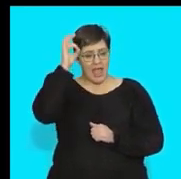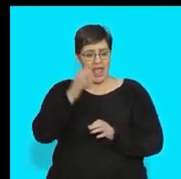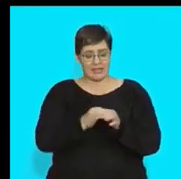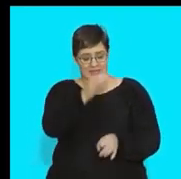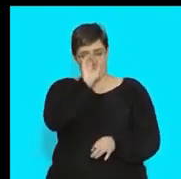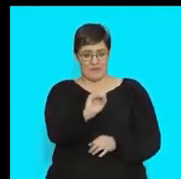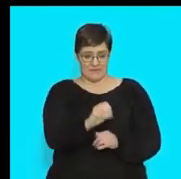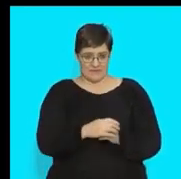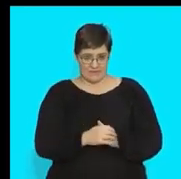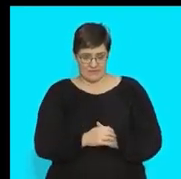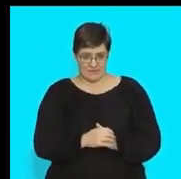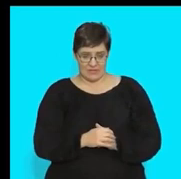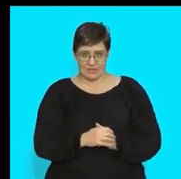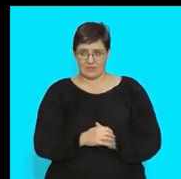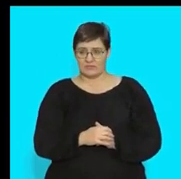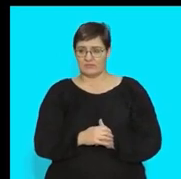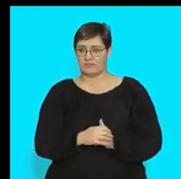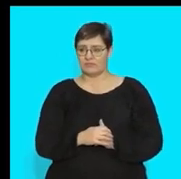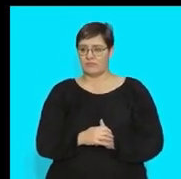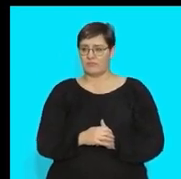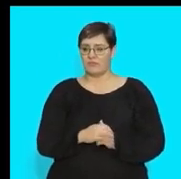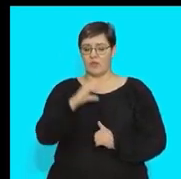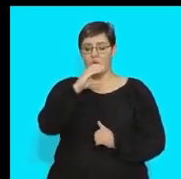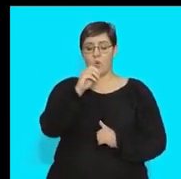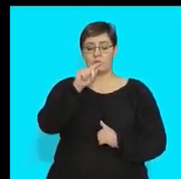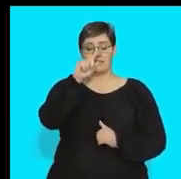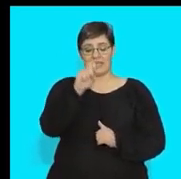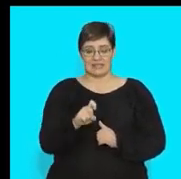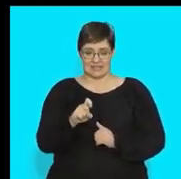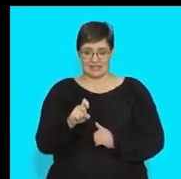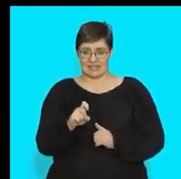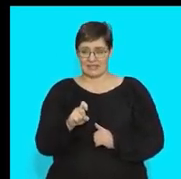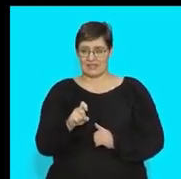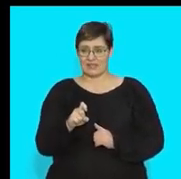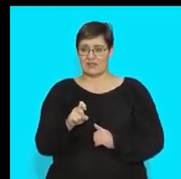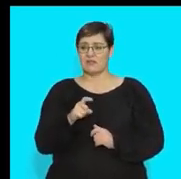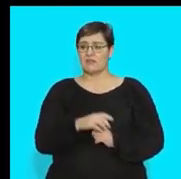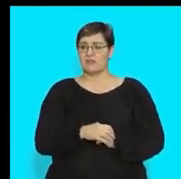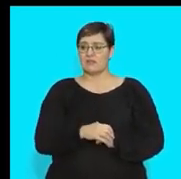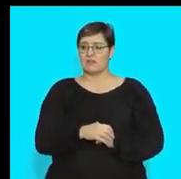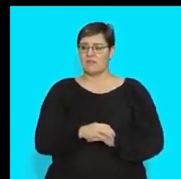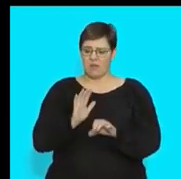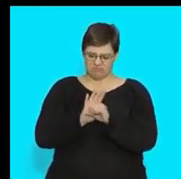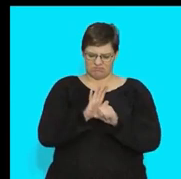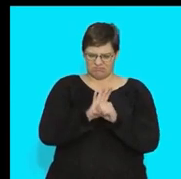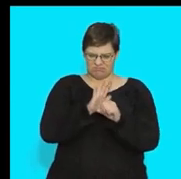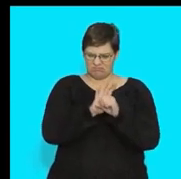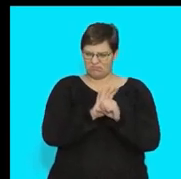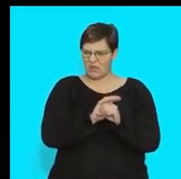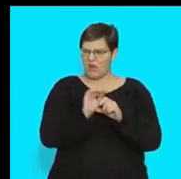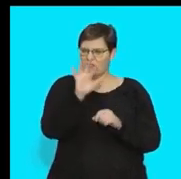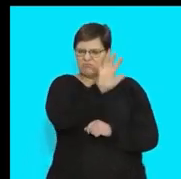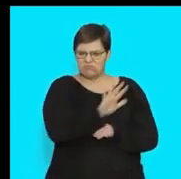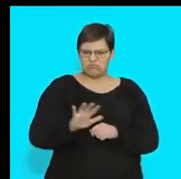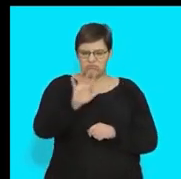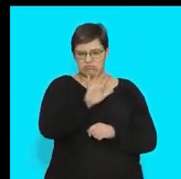on stems. Now here, look at this, cortex. Guys, this is parenchyma, packing. All